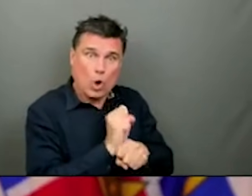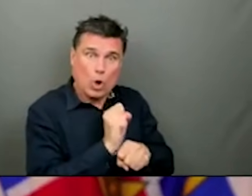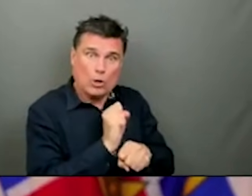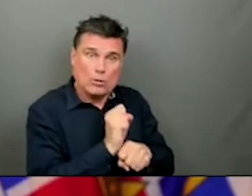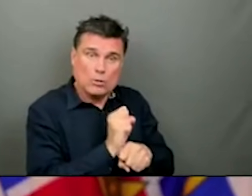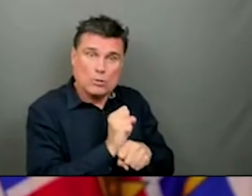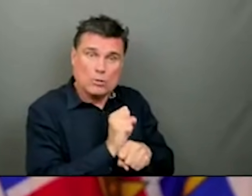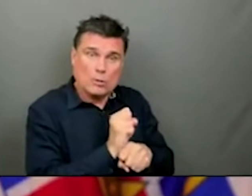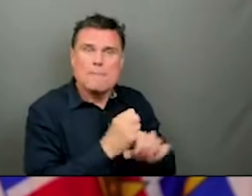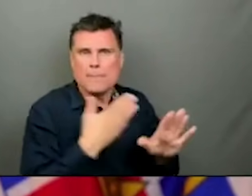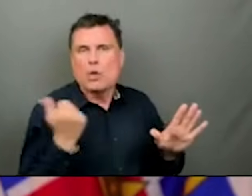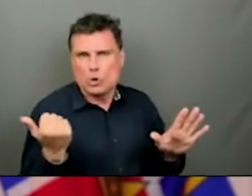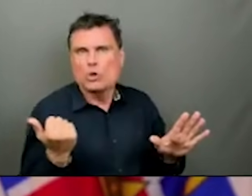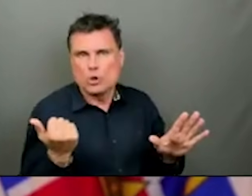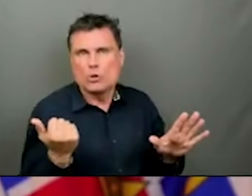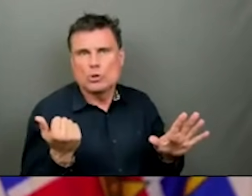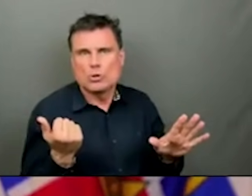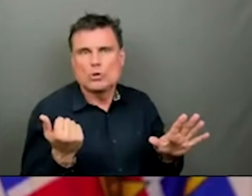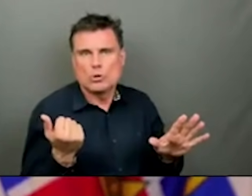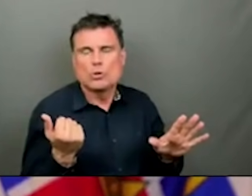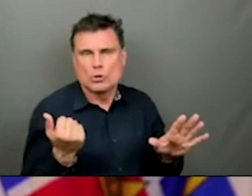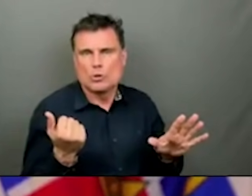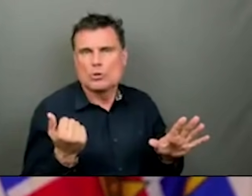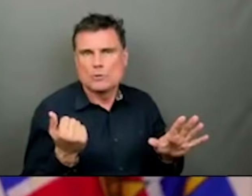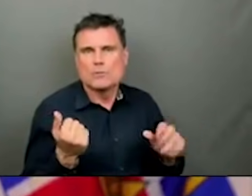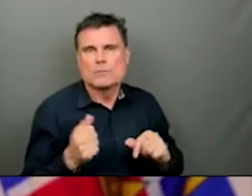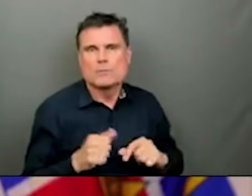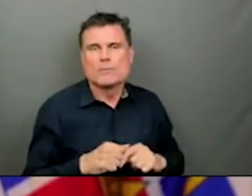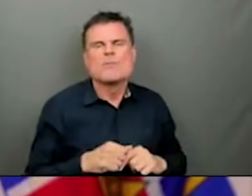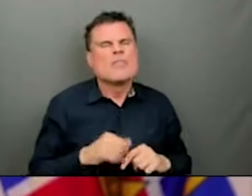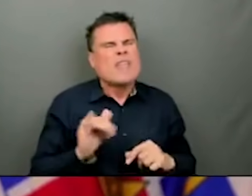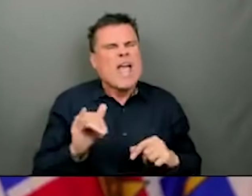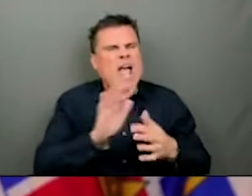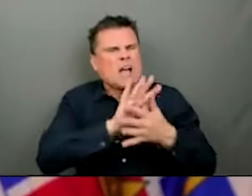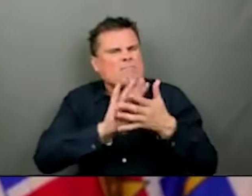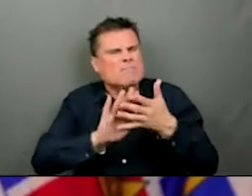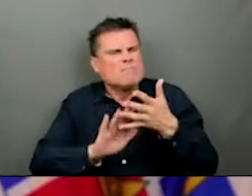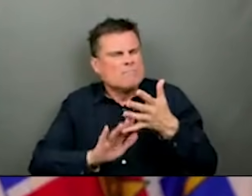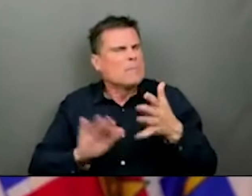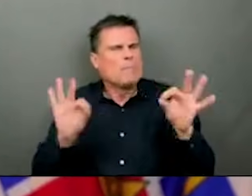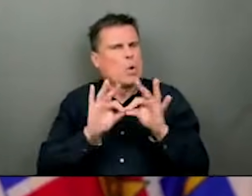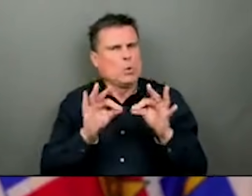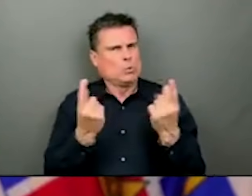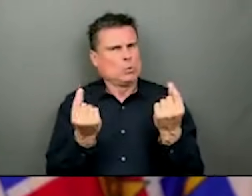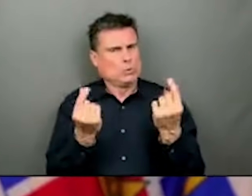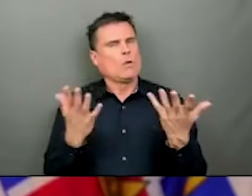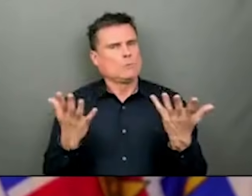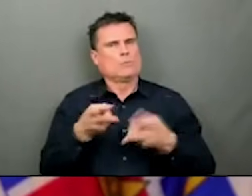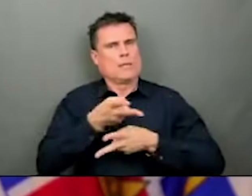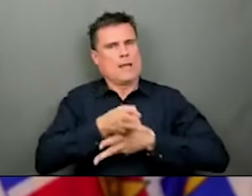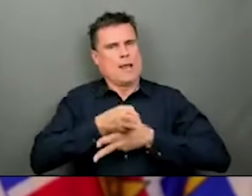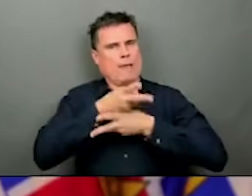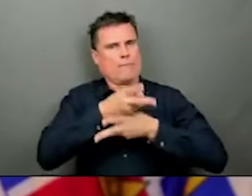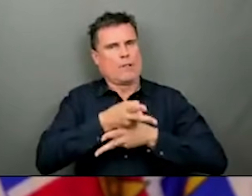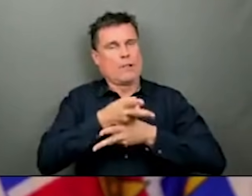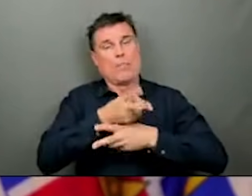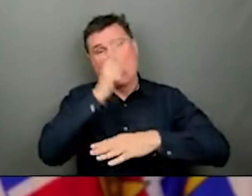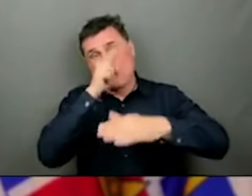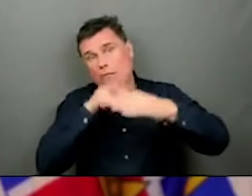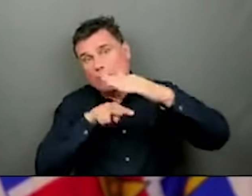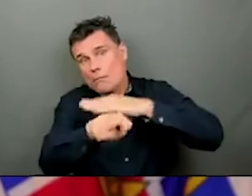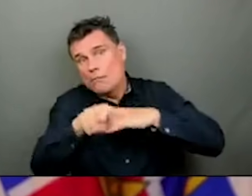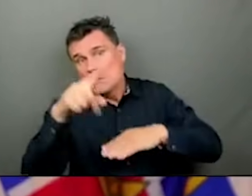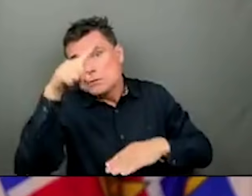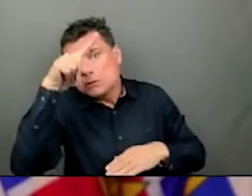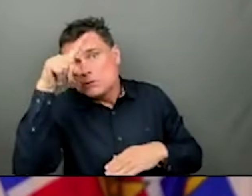do now. But when we look forward to the summer, as we get more and more people protected, we're going to take that pressure off